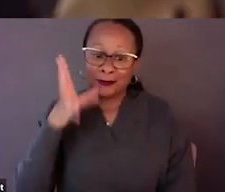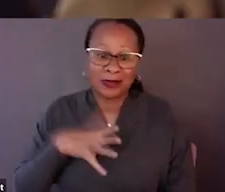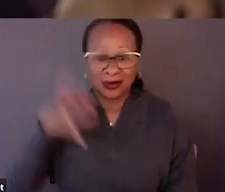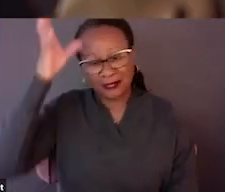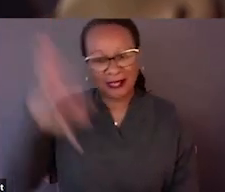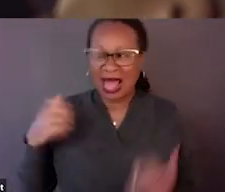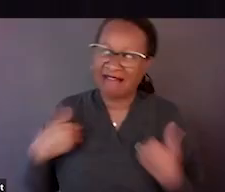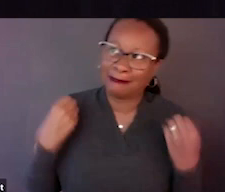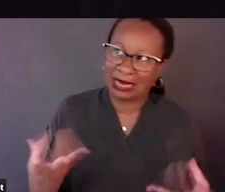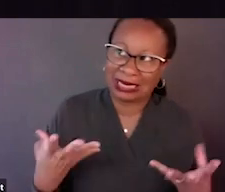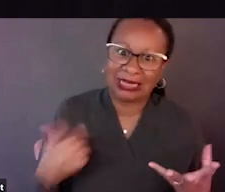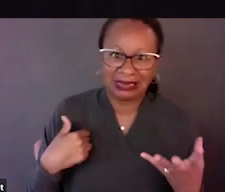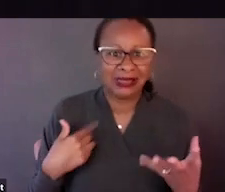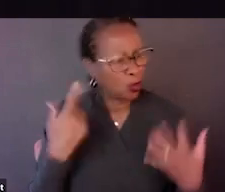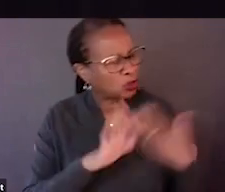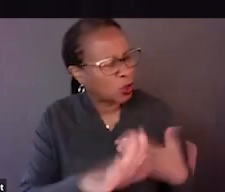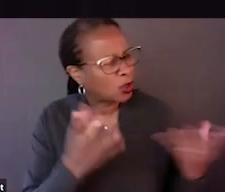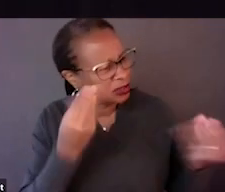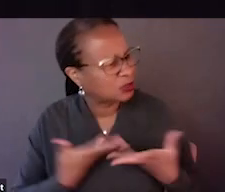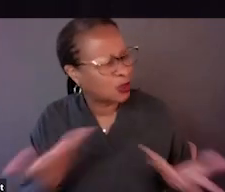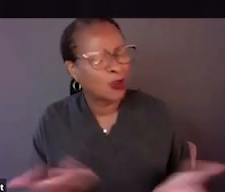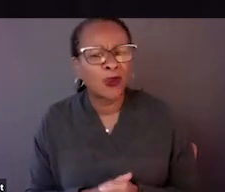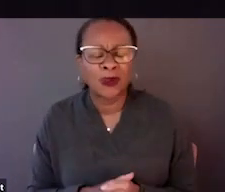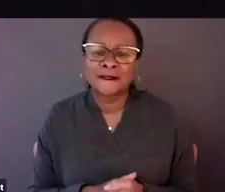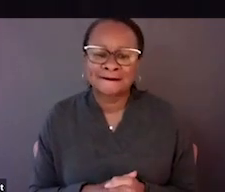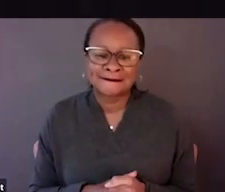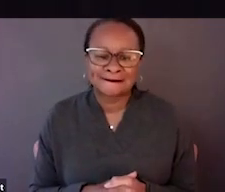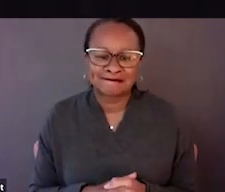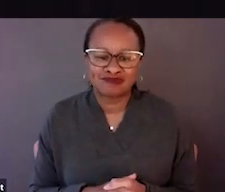many Phyllis Wheatley moments. Pick one. We want to know.